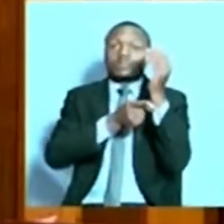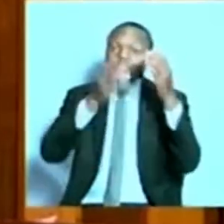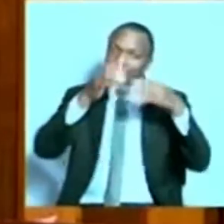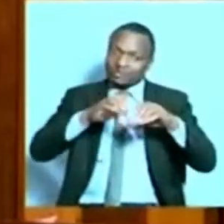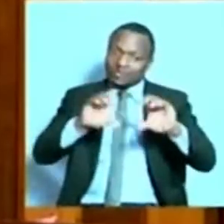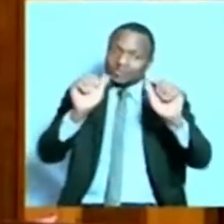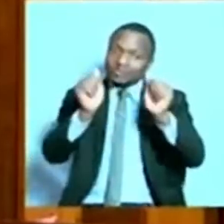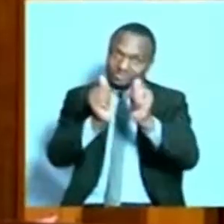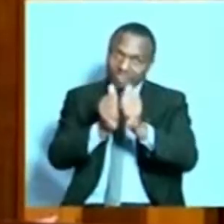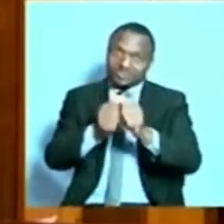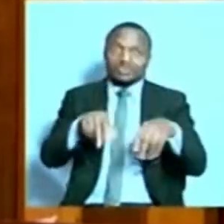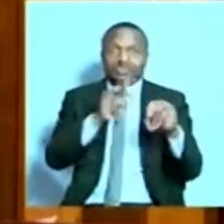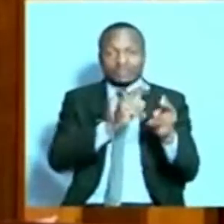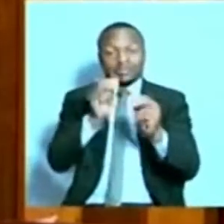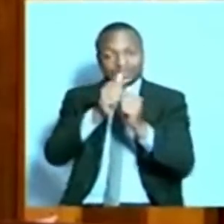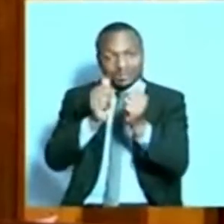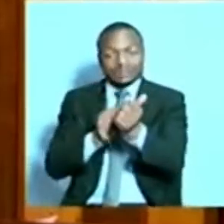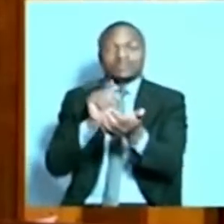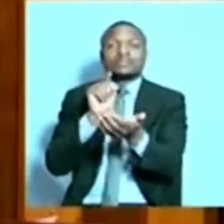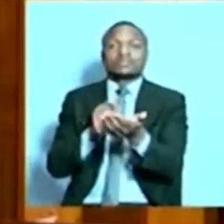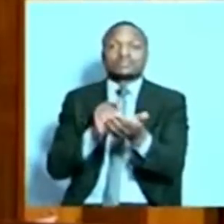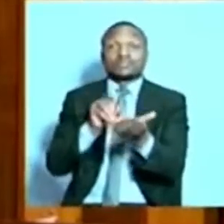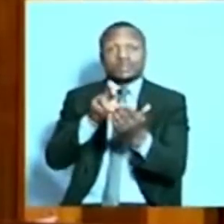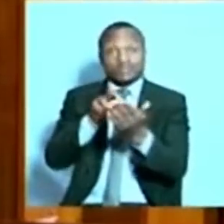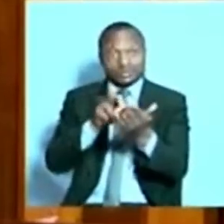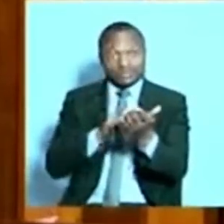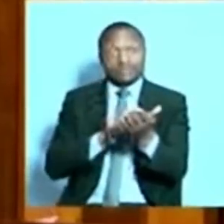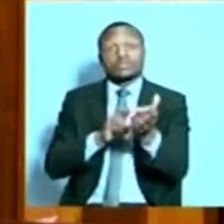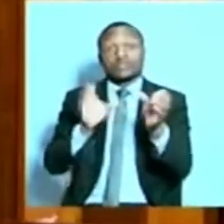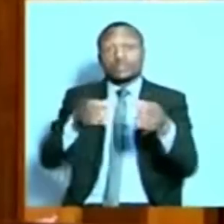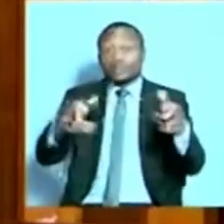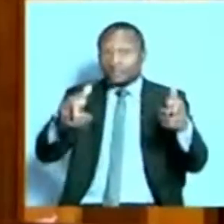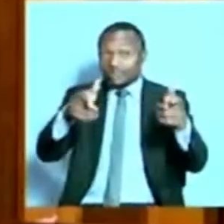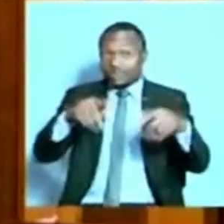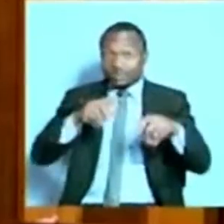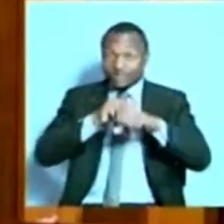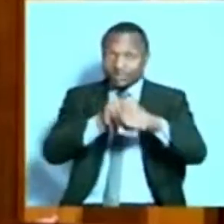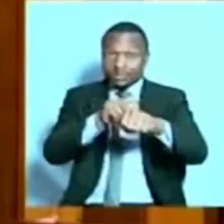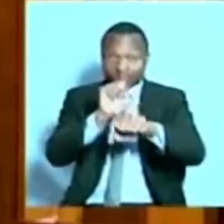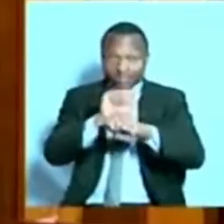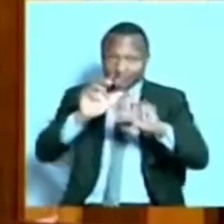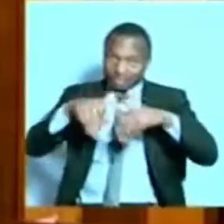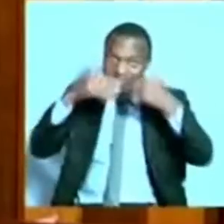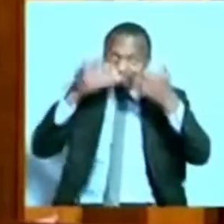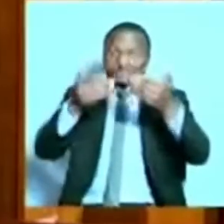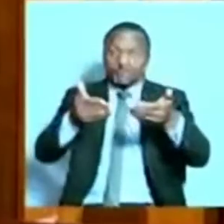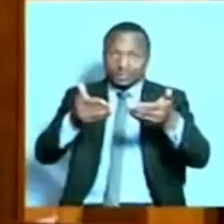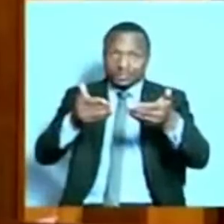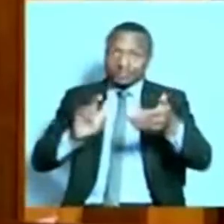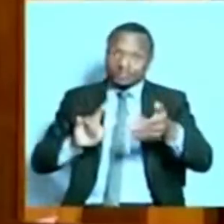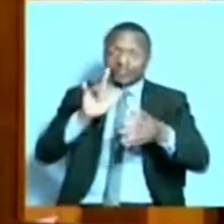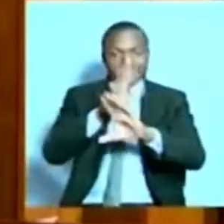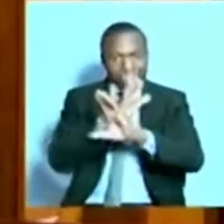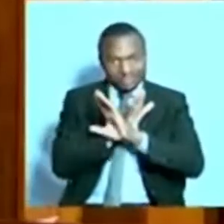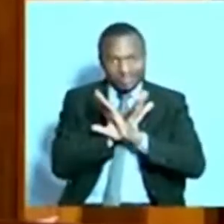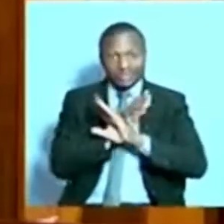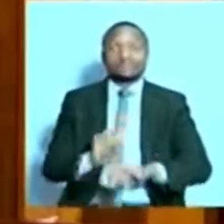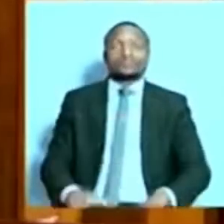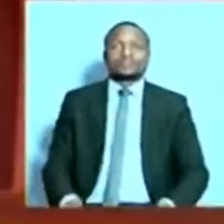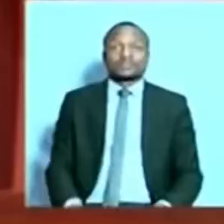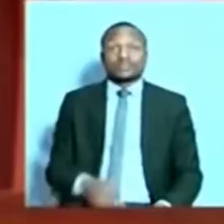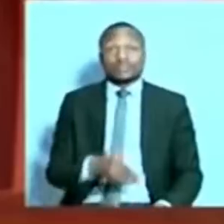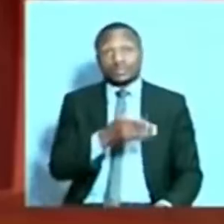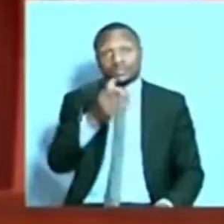with his thoughts regarding this report of the Committee on Transport, Works and Supply on the road freight in Zambia. So